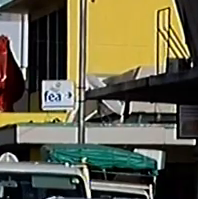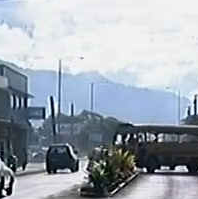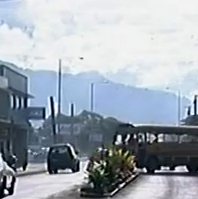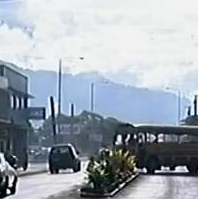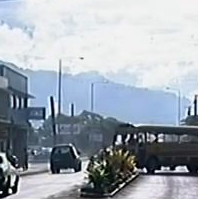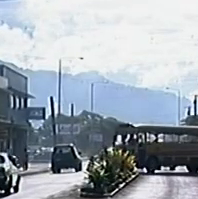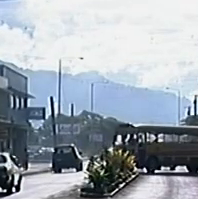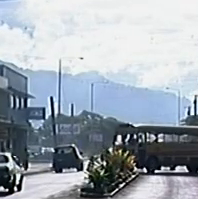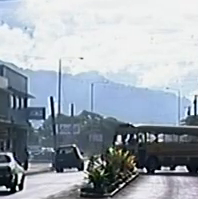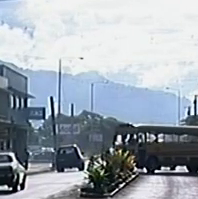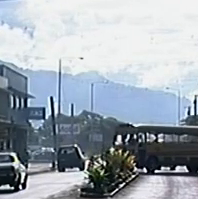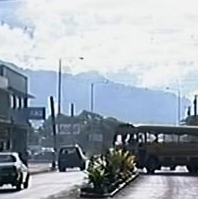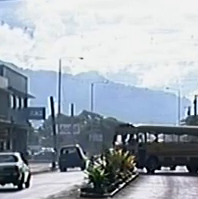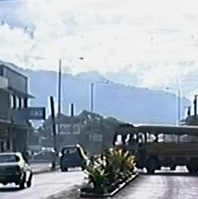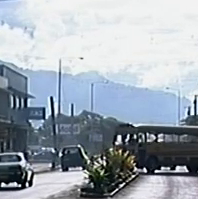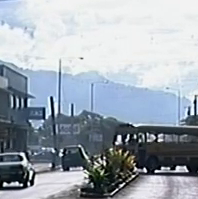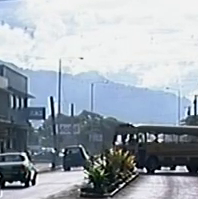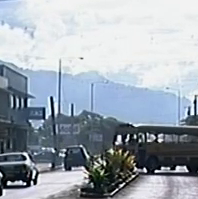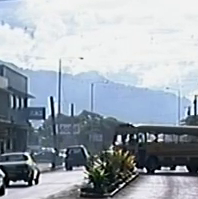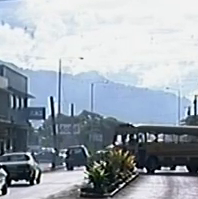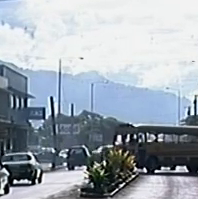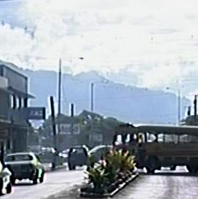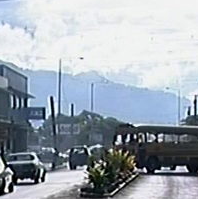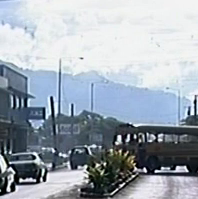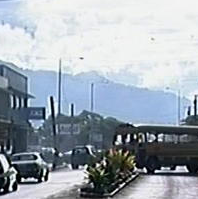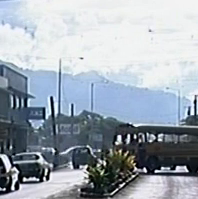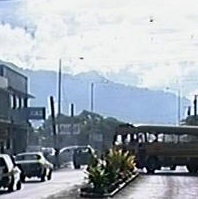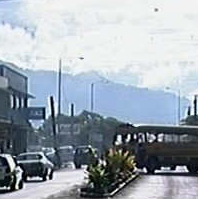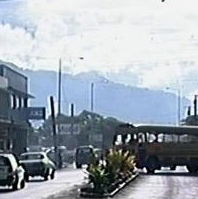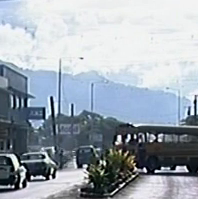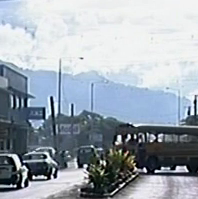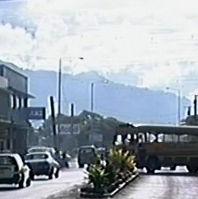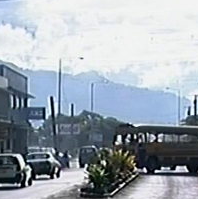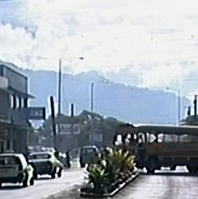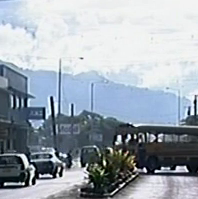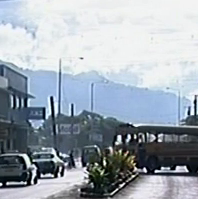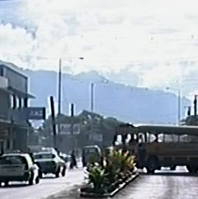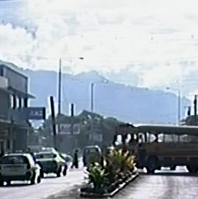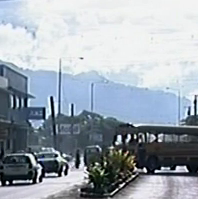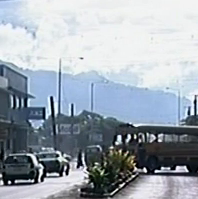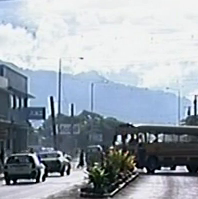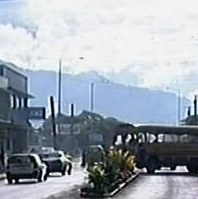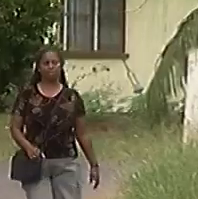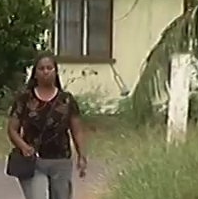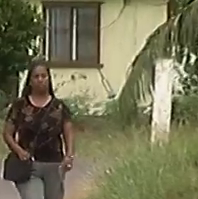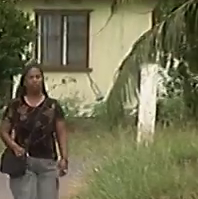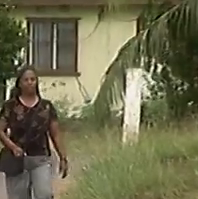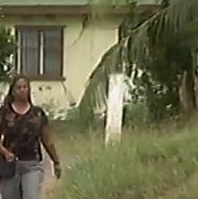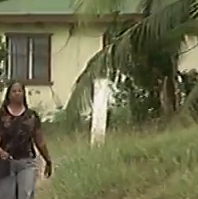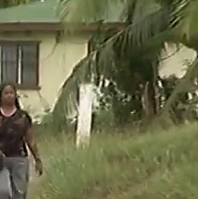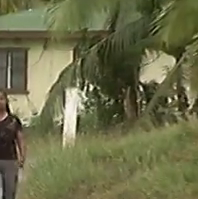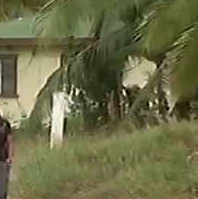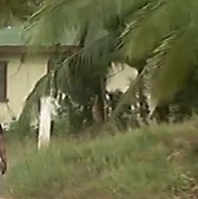undergo a maintenance program and will only be allowed back on the road once they pass inspection. 2 of the buses were involved in accidents